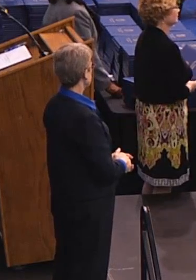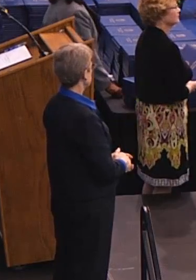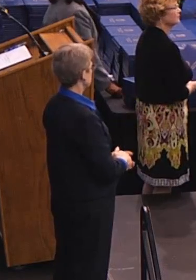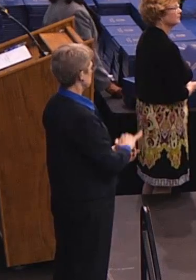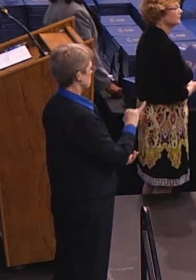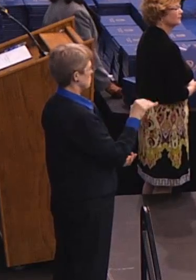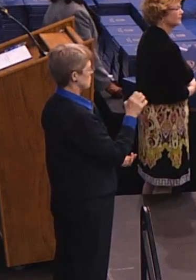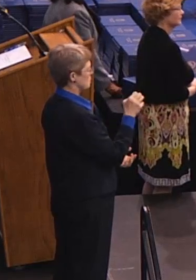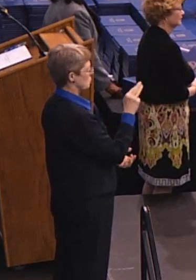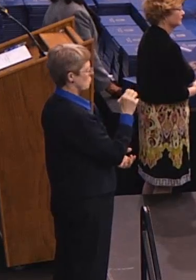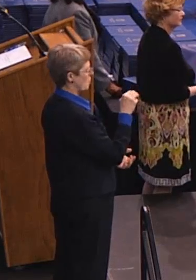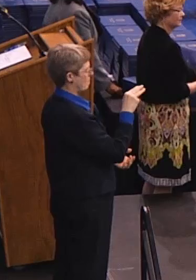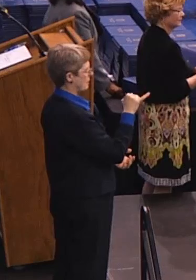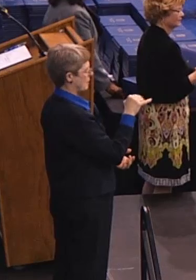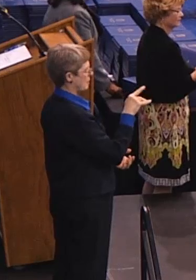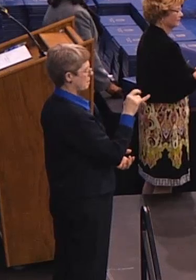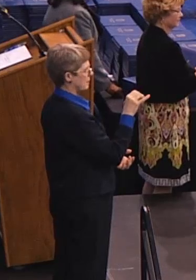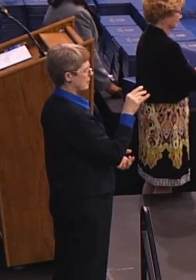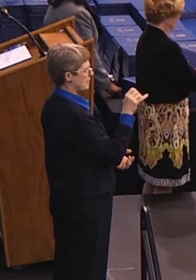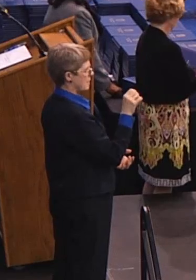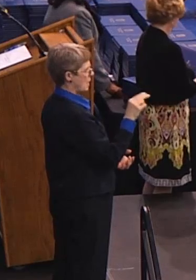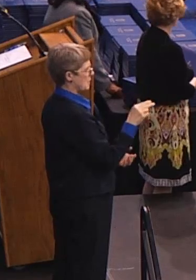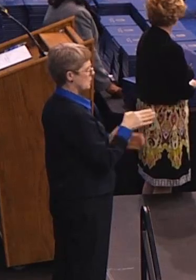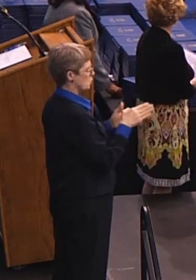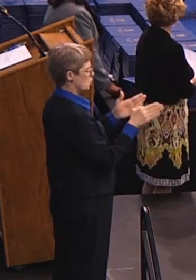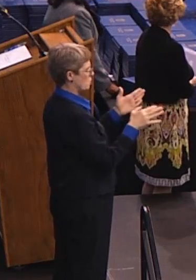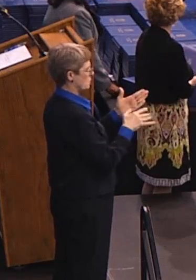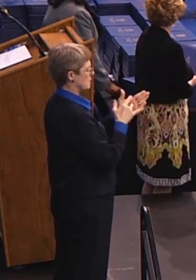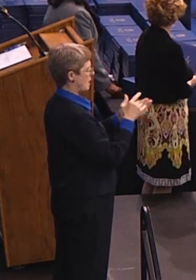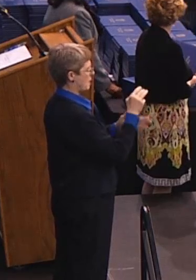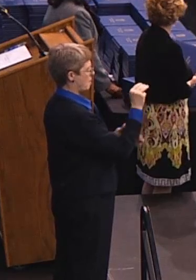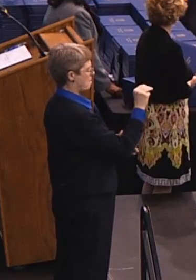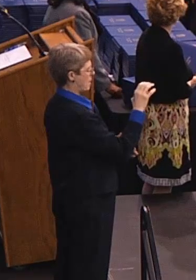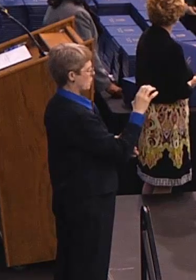Jeremy James Pinion, General Studies, magna cum laude.